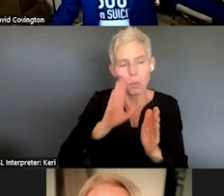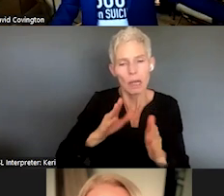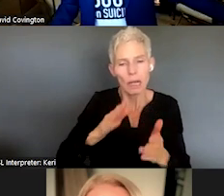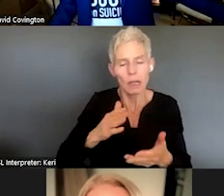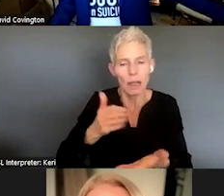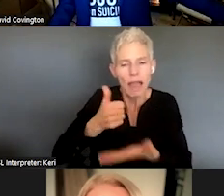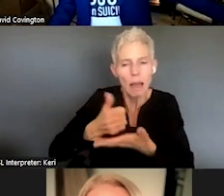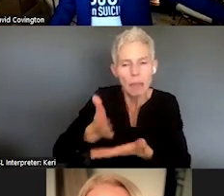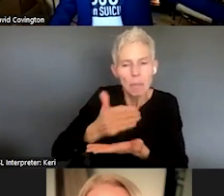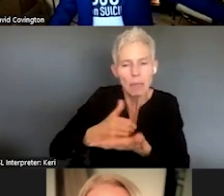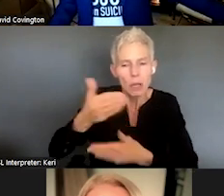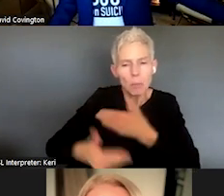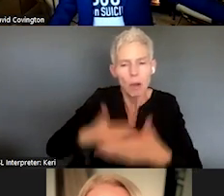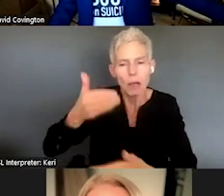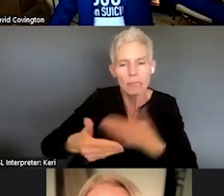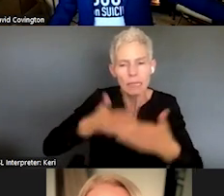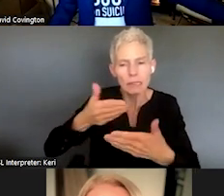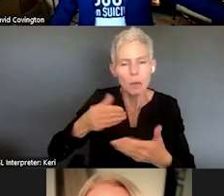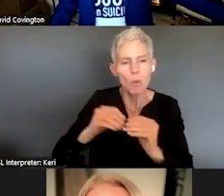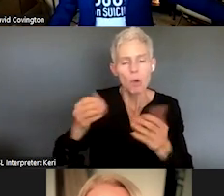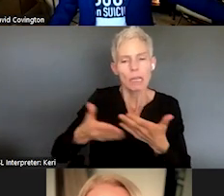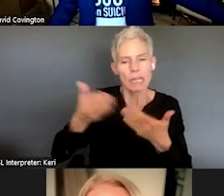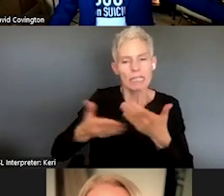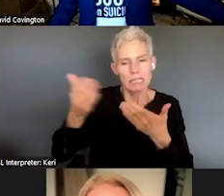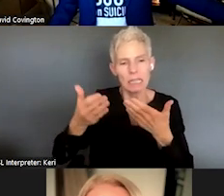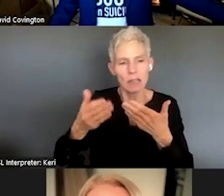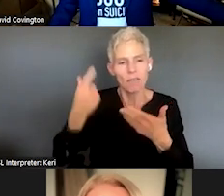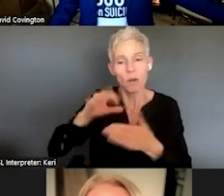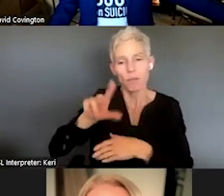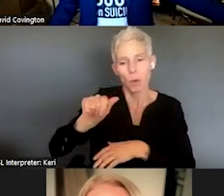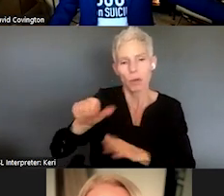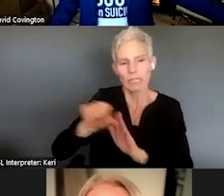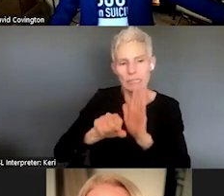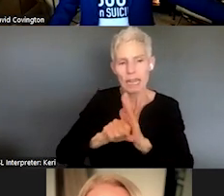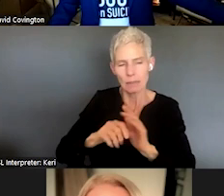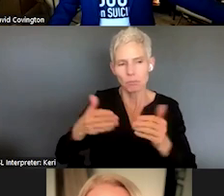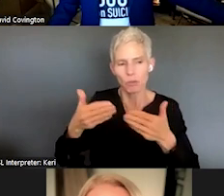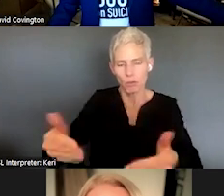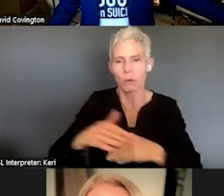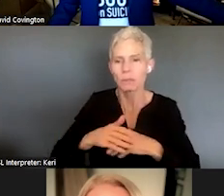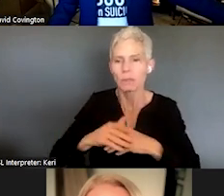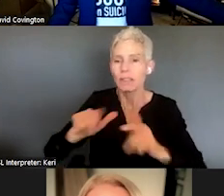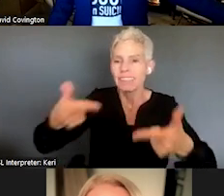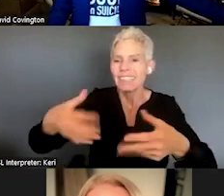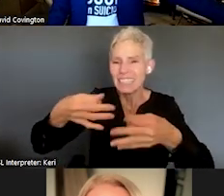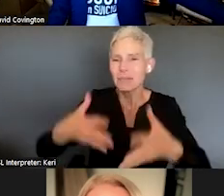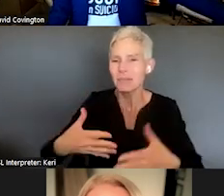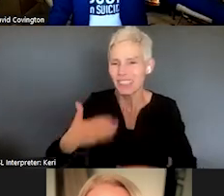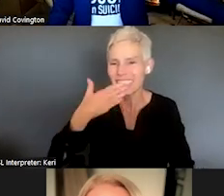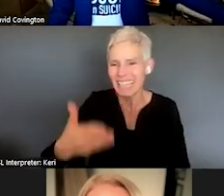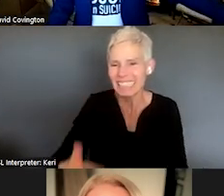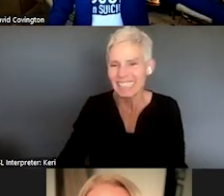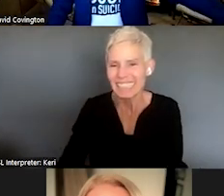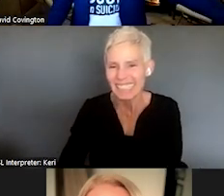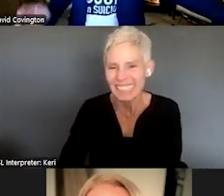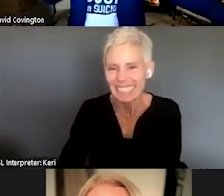process easier for Florida moving forward. But on the actual funding front for Florida, they already have a